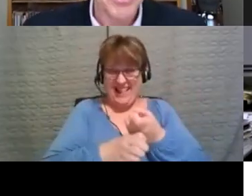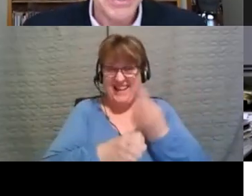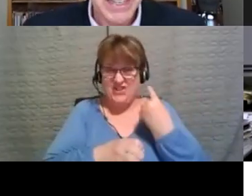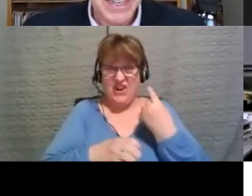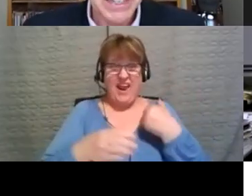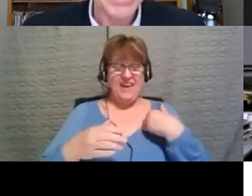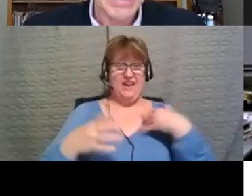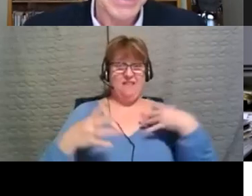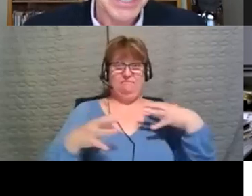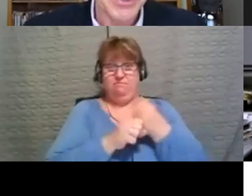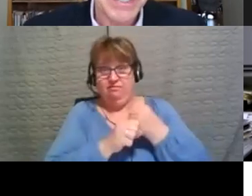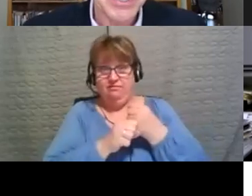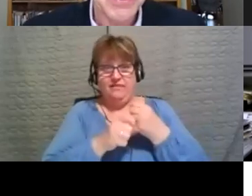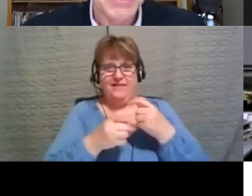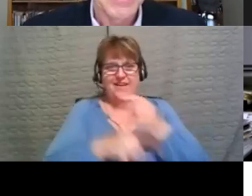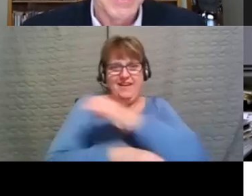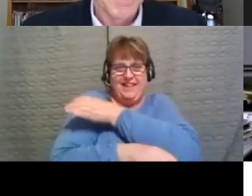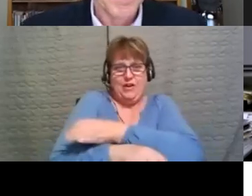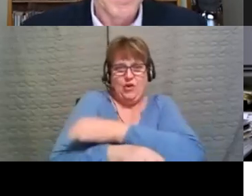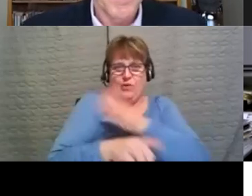of an abbreviated clinical experience,